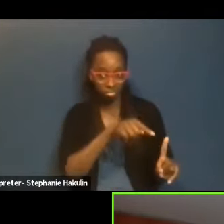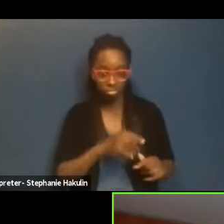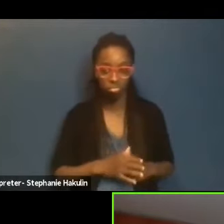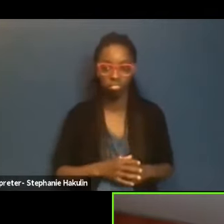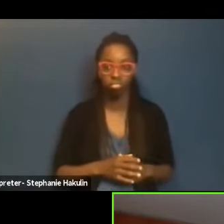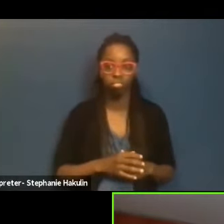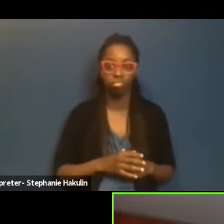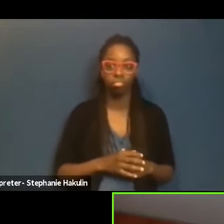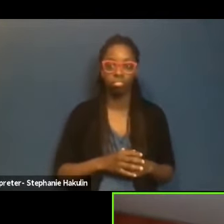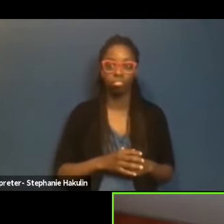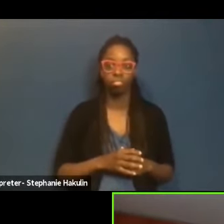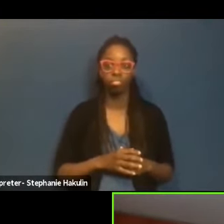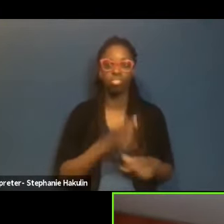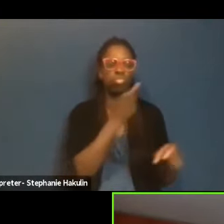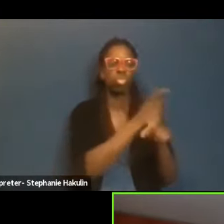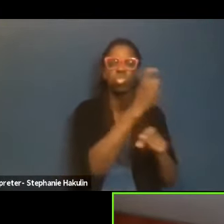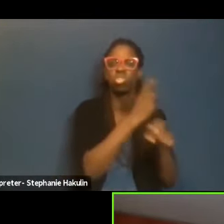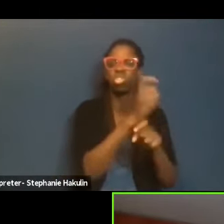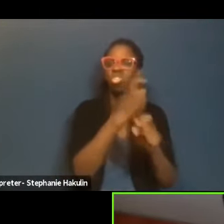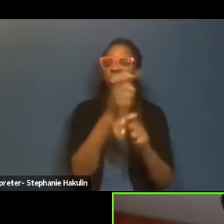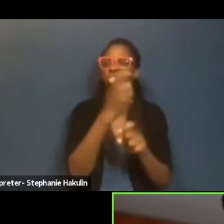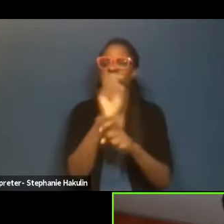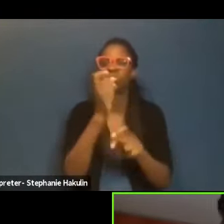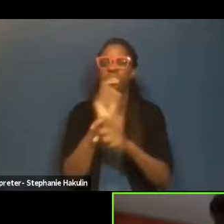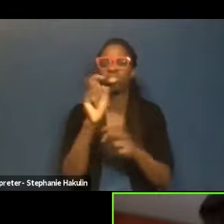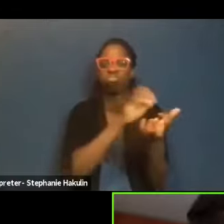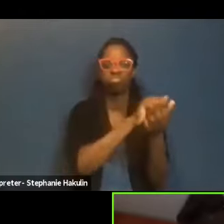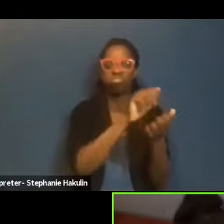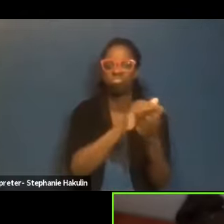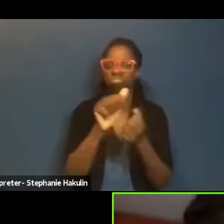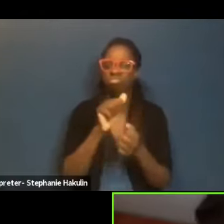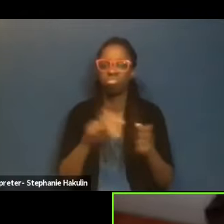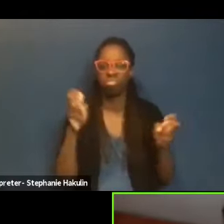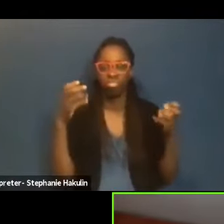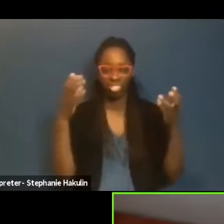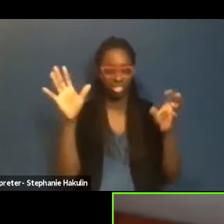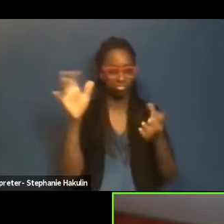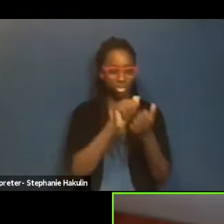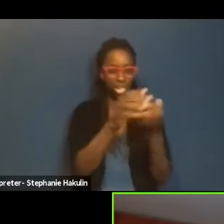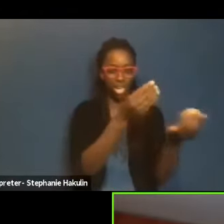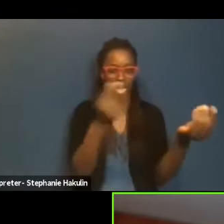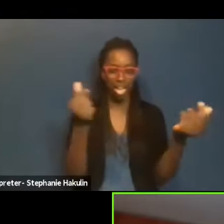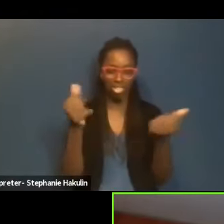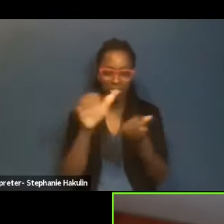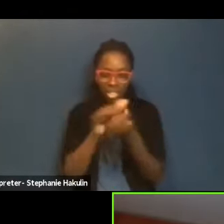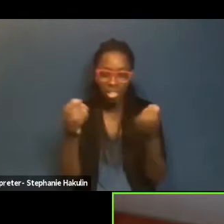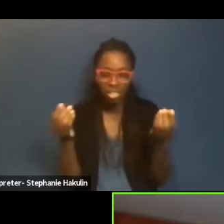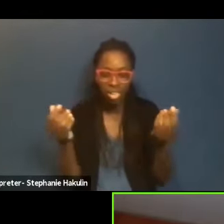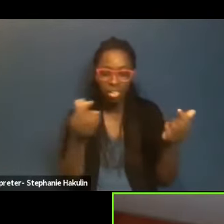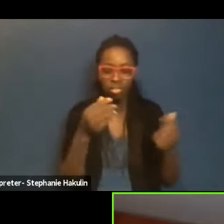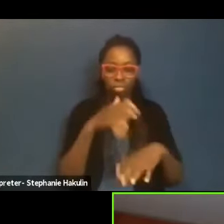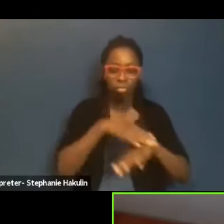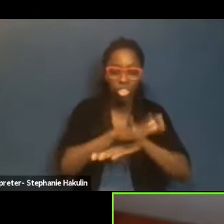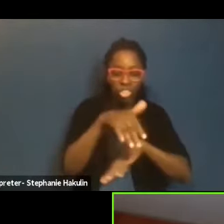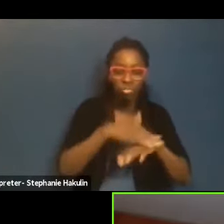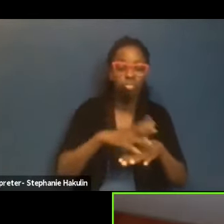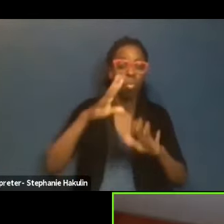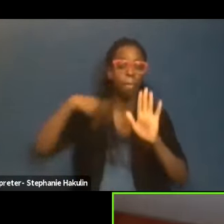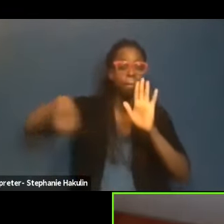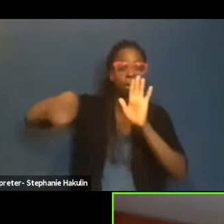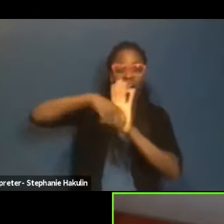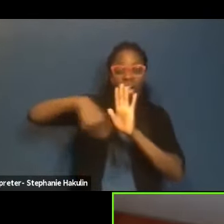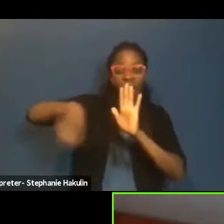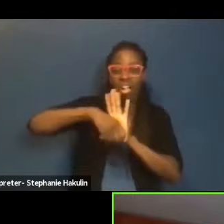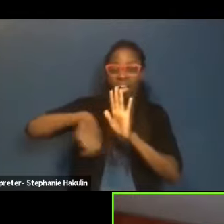toxic ashes in Peñuelas, the selling off of beaches in Playuela, the Promesa Bill, La Junta, an unaudited